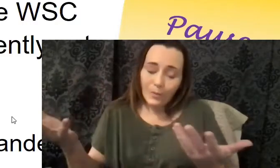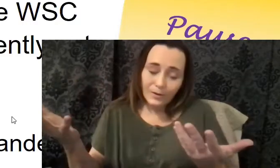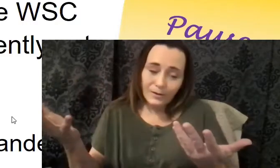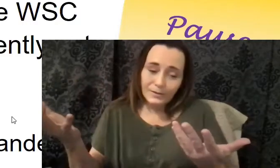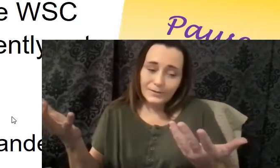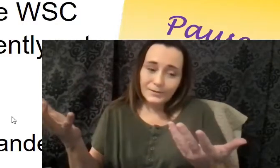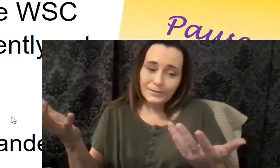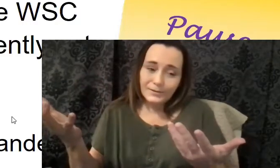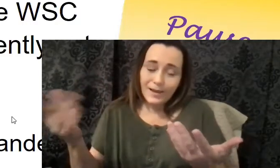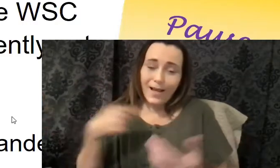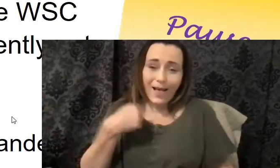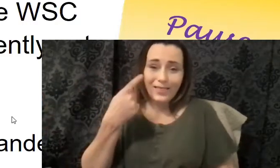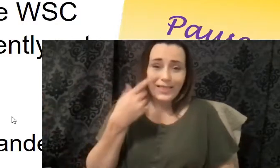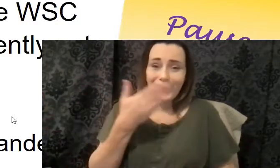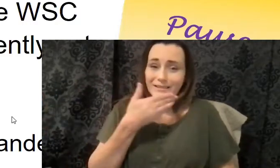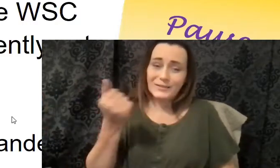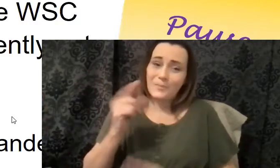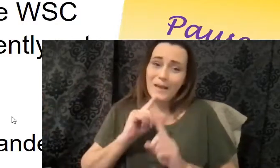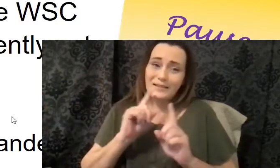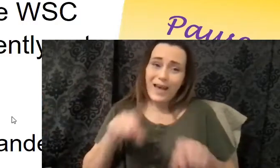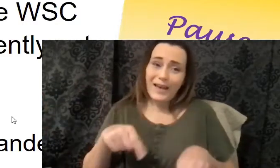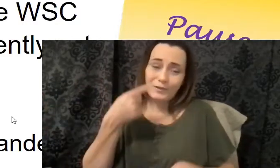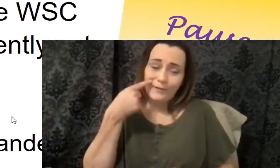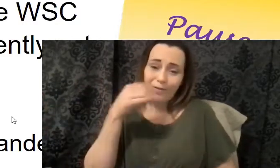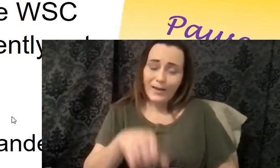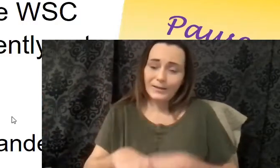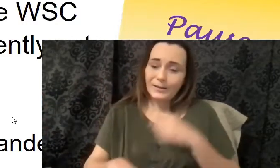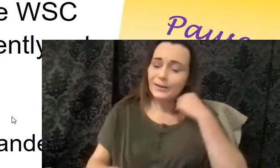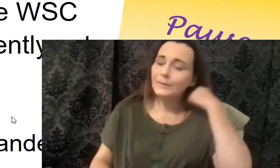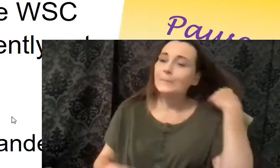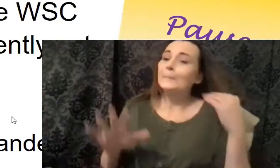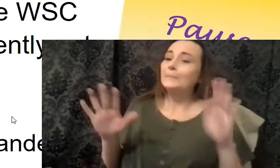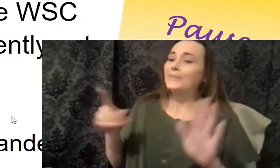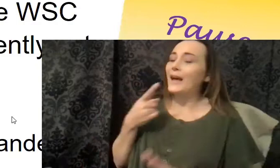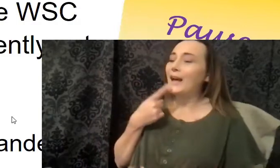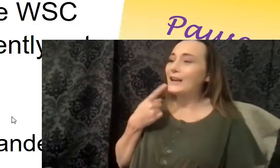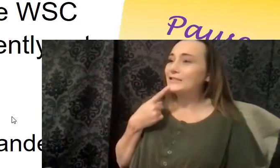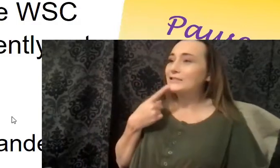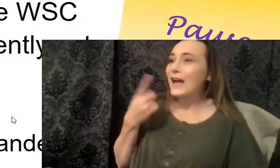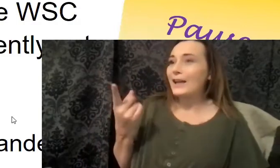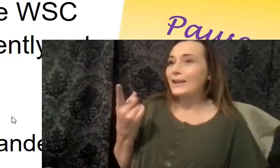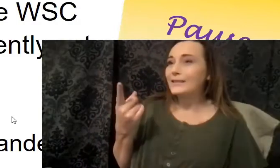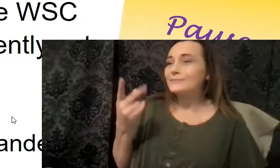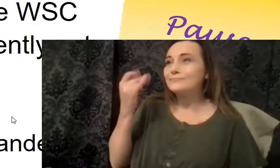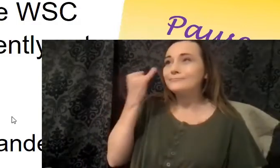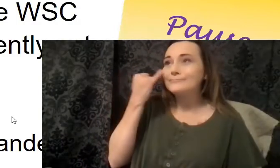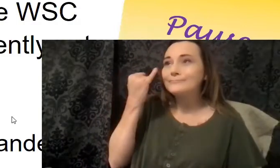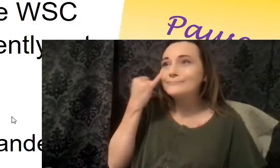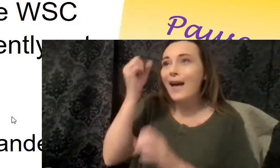that's, I think, the best answer I can give to that one. I said hypothetically. Yeah, hypothetically.